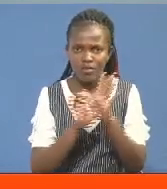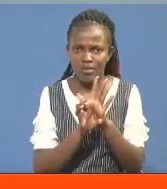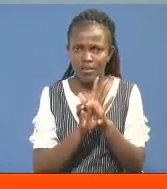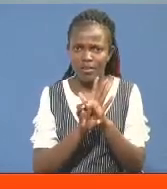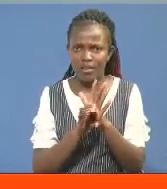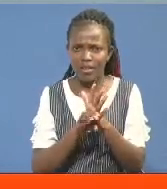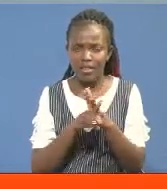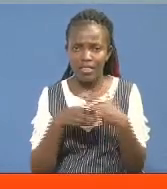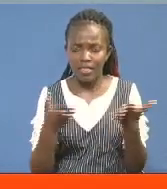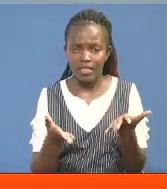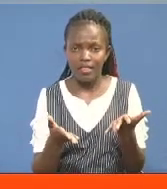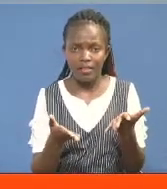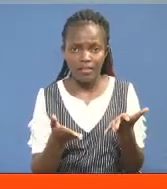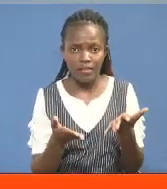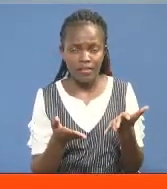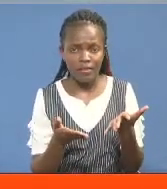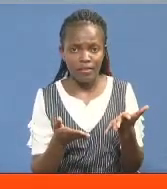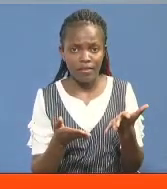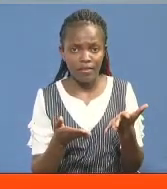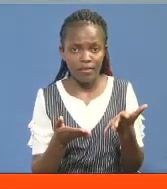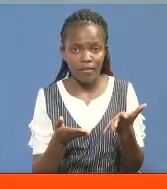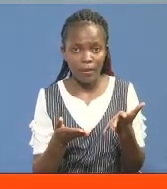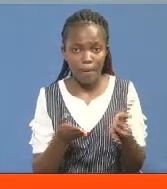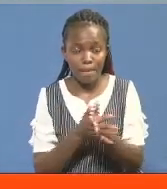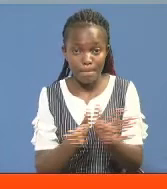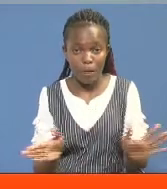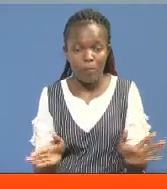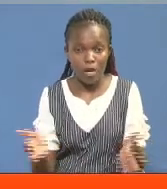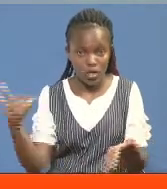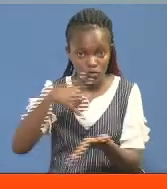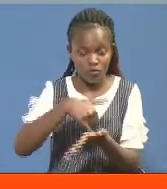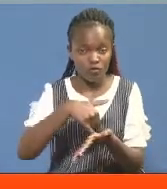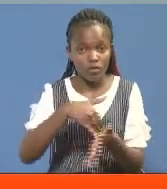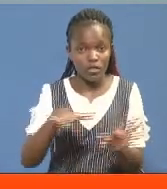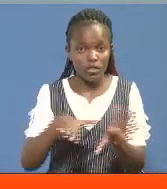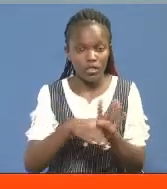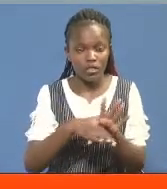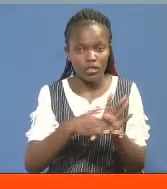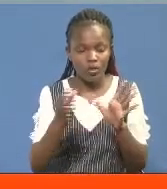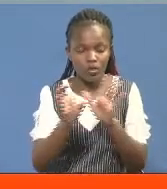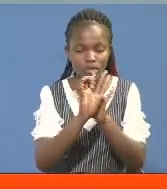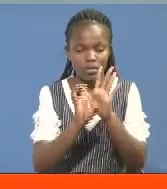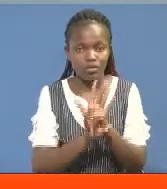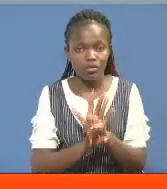been a clear outline on the threshold of public participation in the 2010 Constitution?